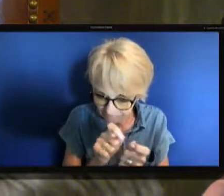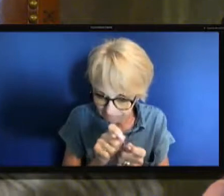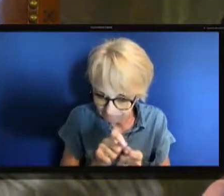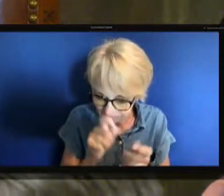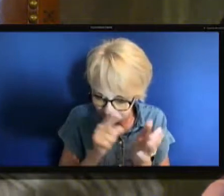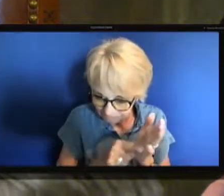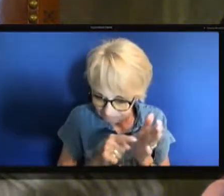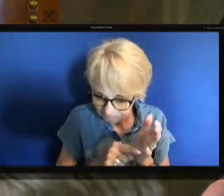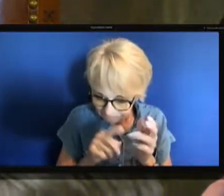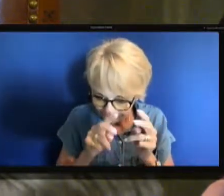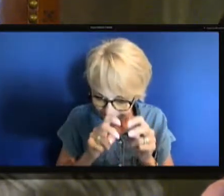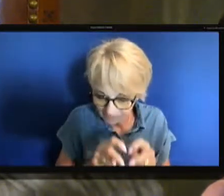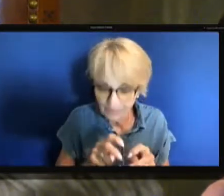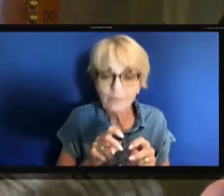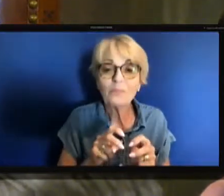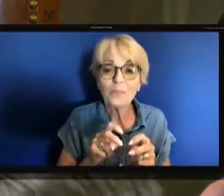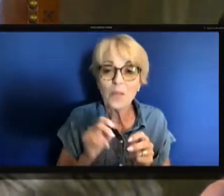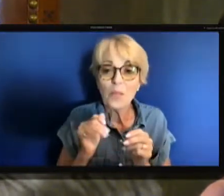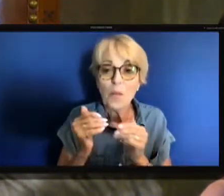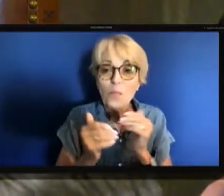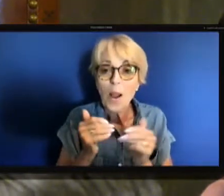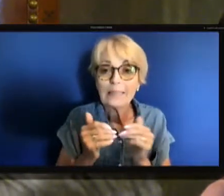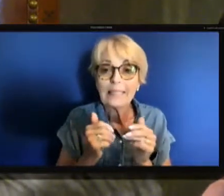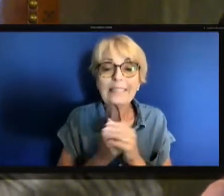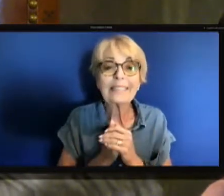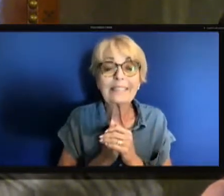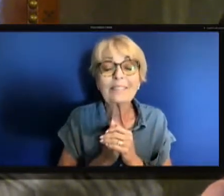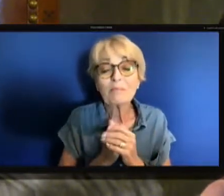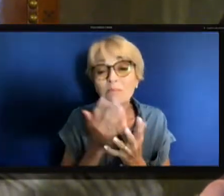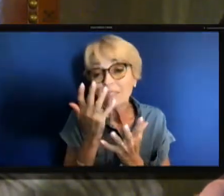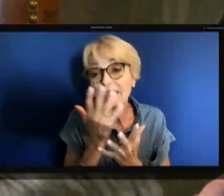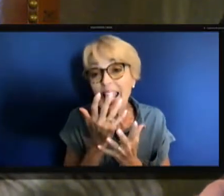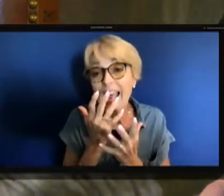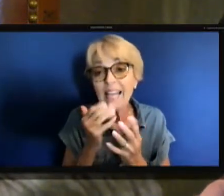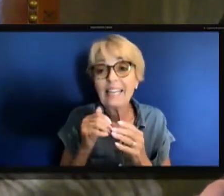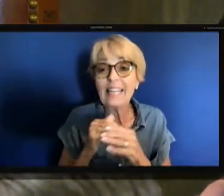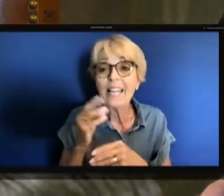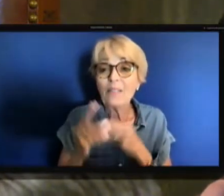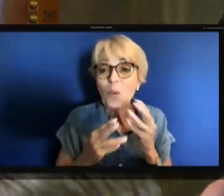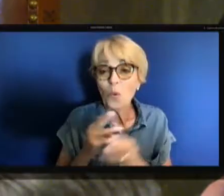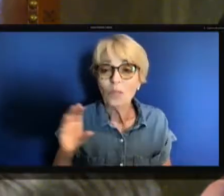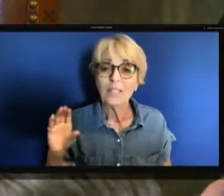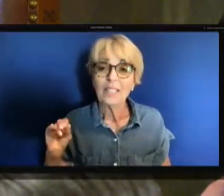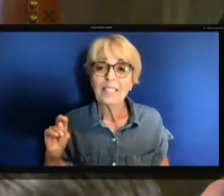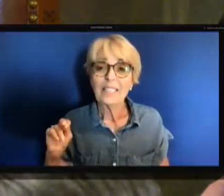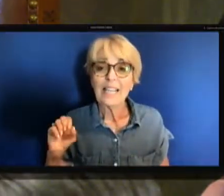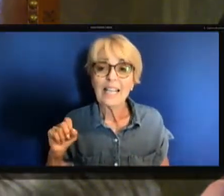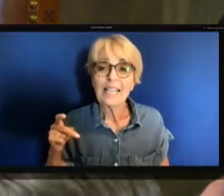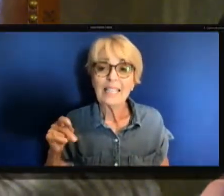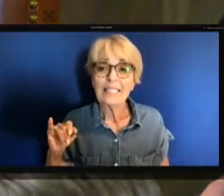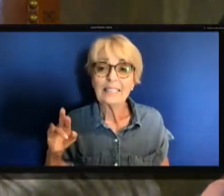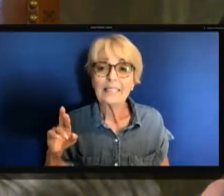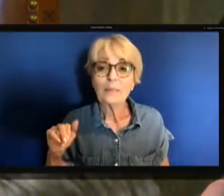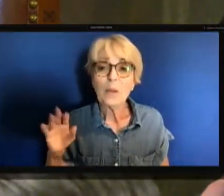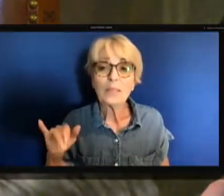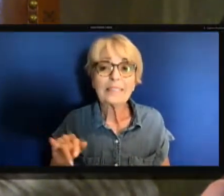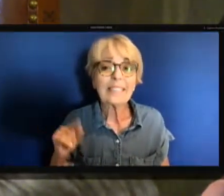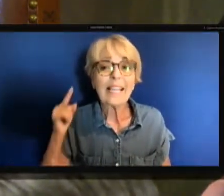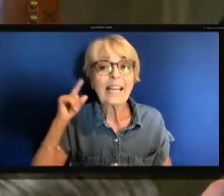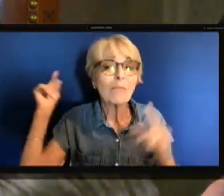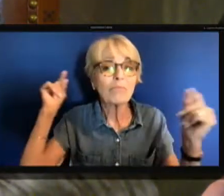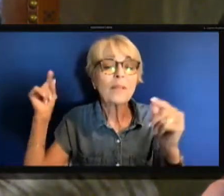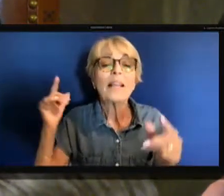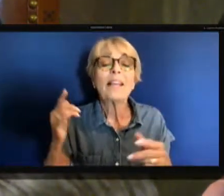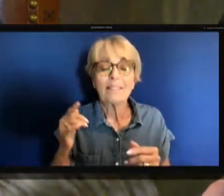processes, and you know, you know, sadly in this world, like conspiracy and innuendo and whatnot is what